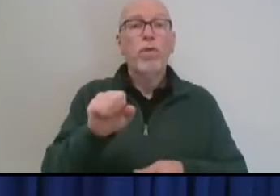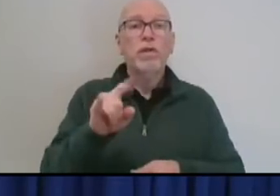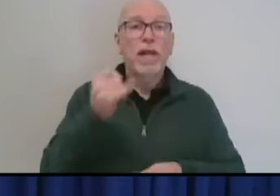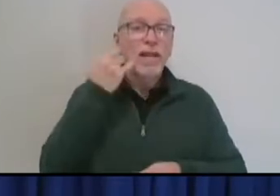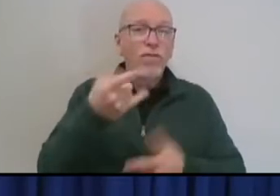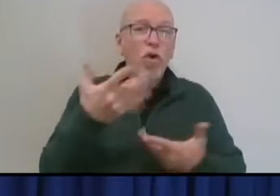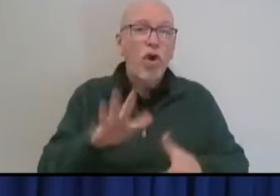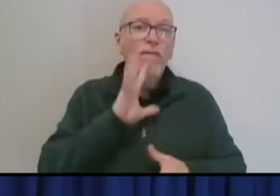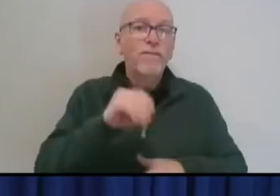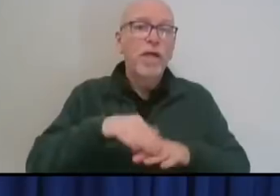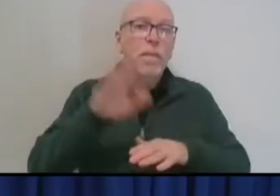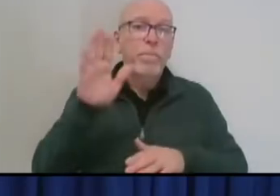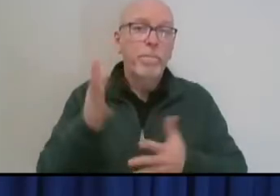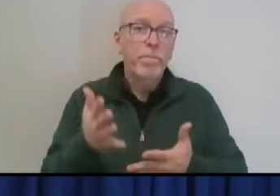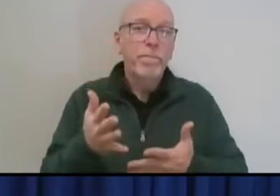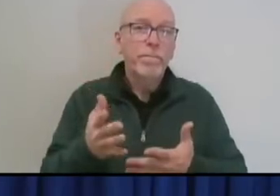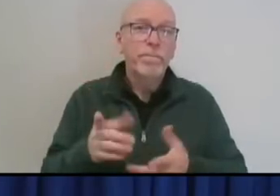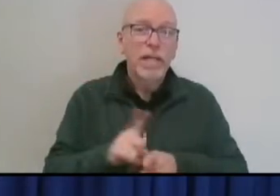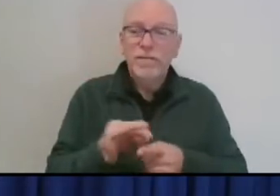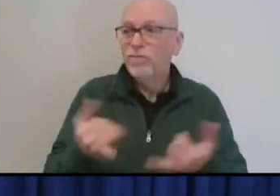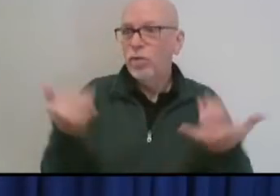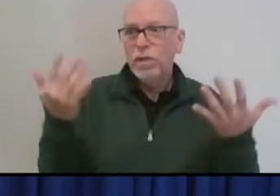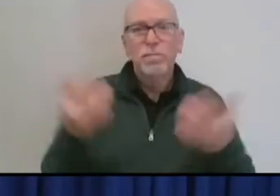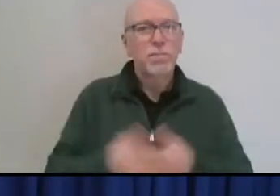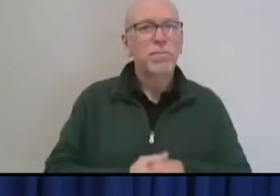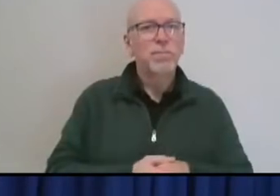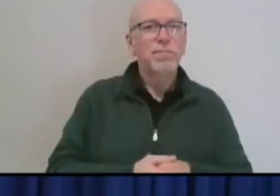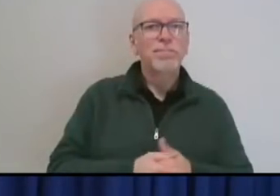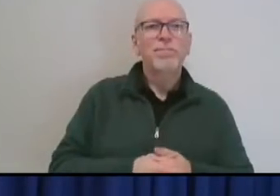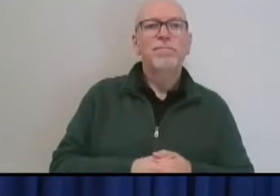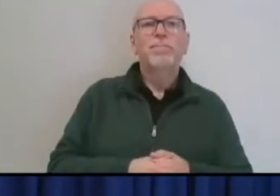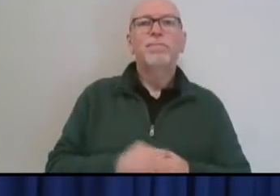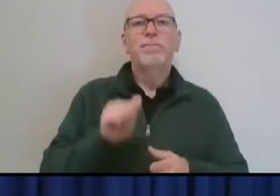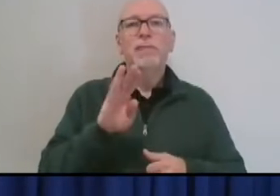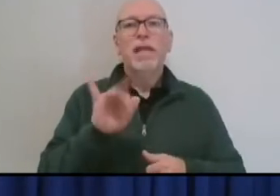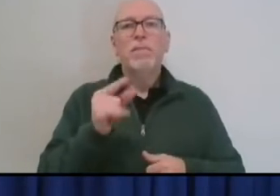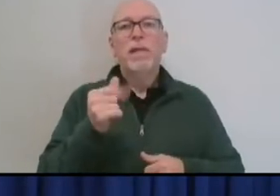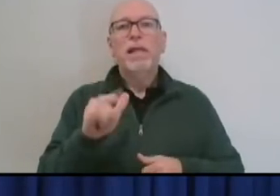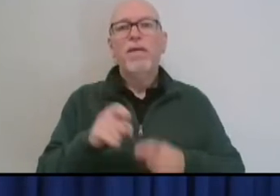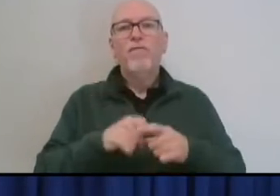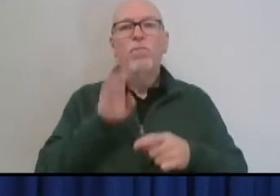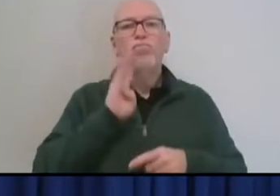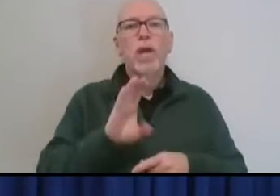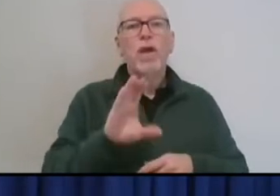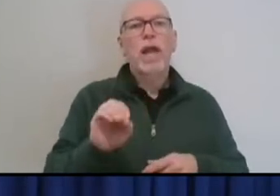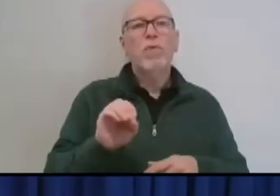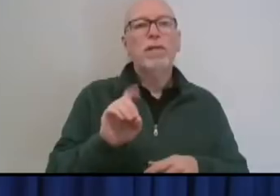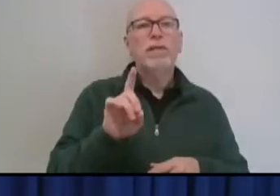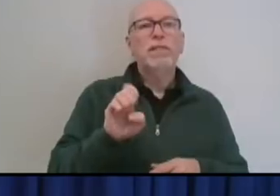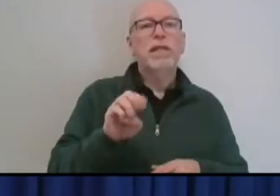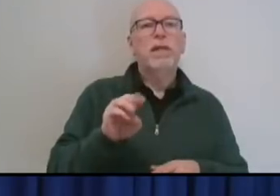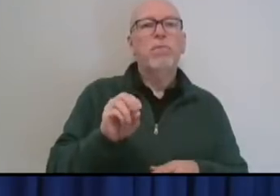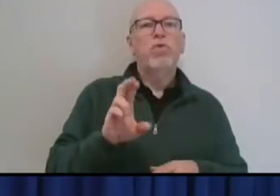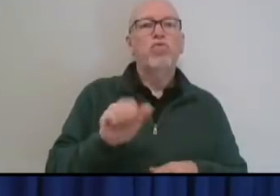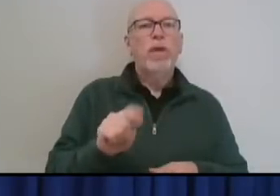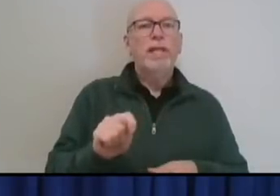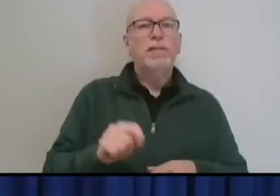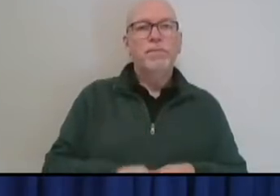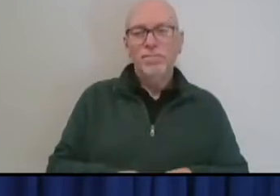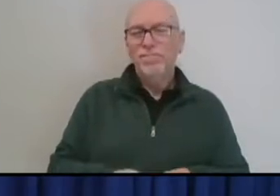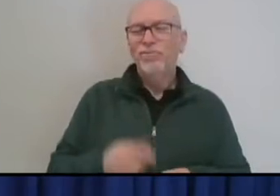or above as of Friday. Yes. Abigail with the Brown County Democrat. Good afternoon,